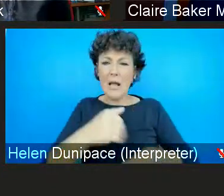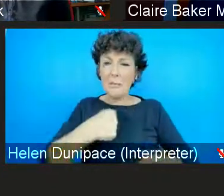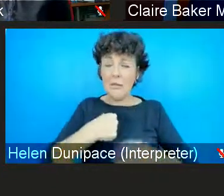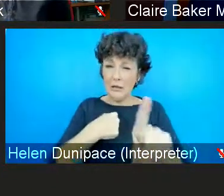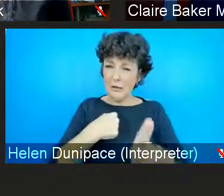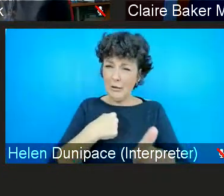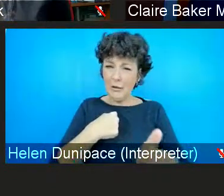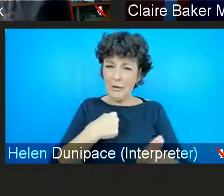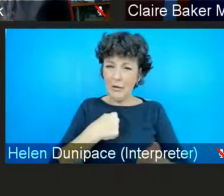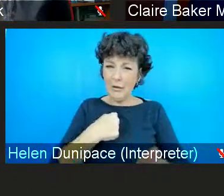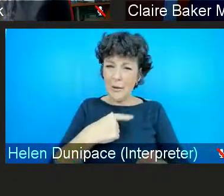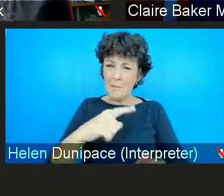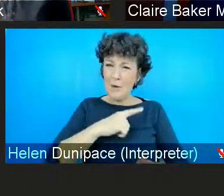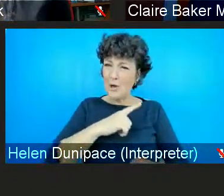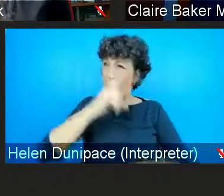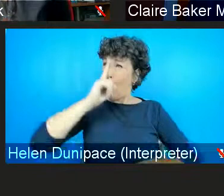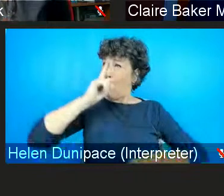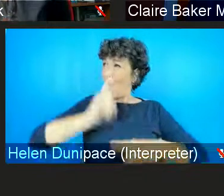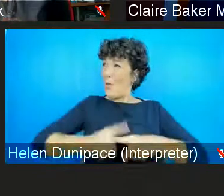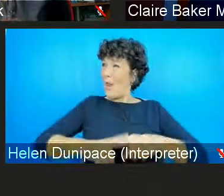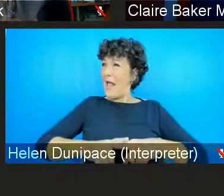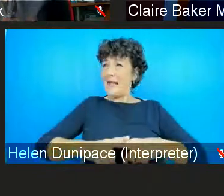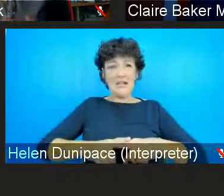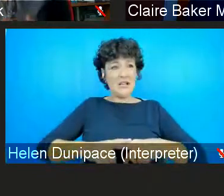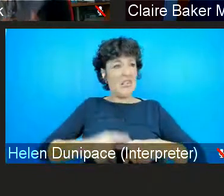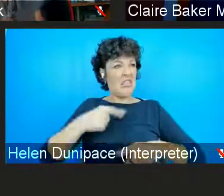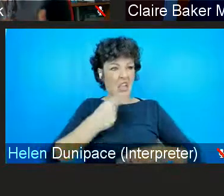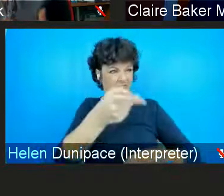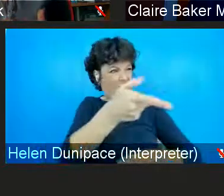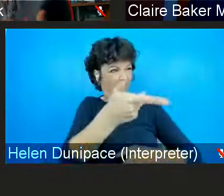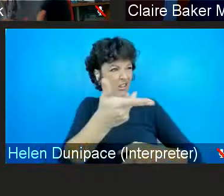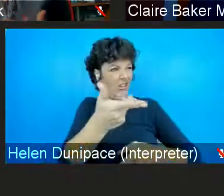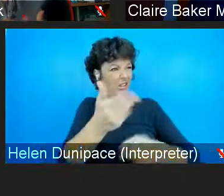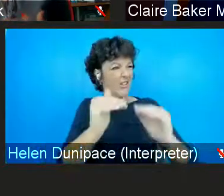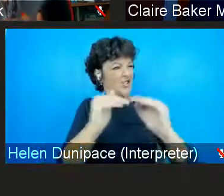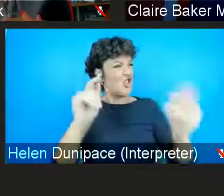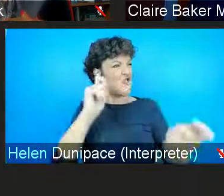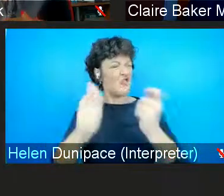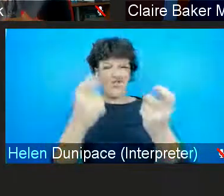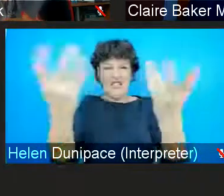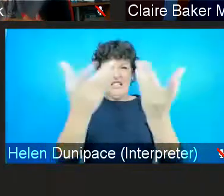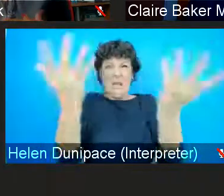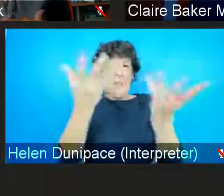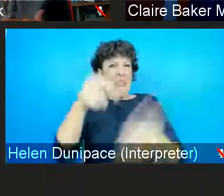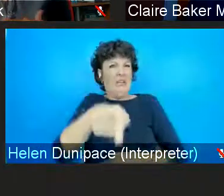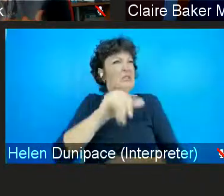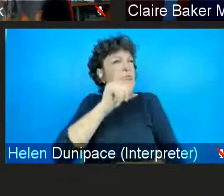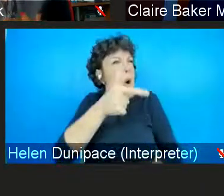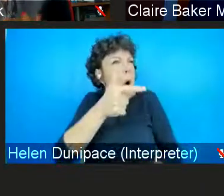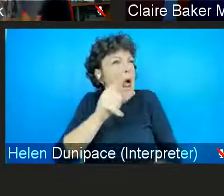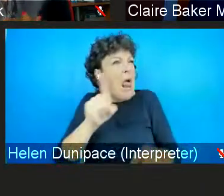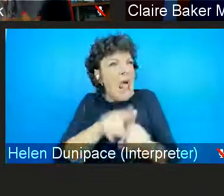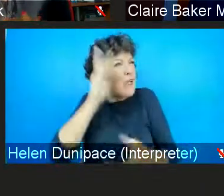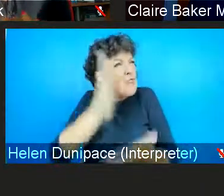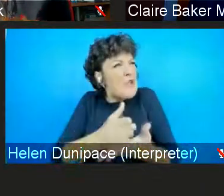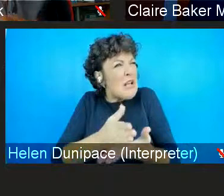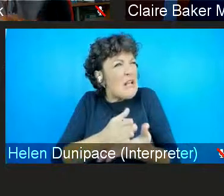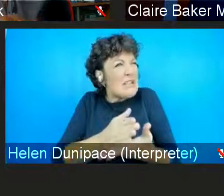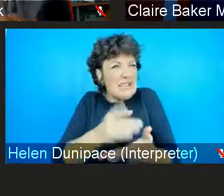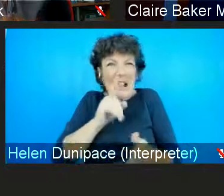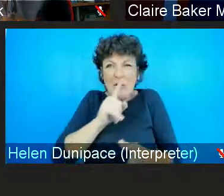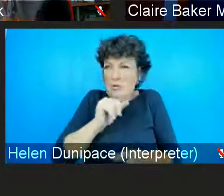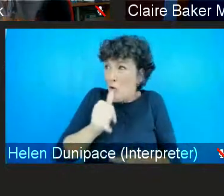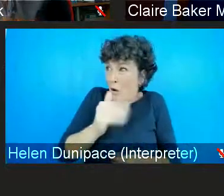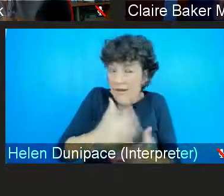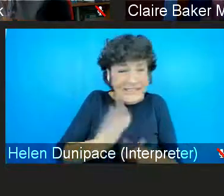very passive and as though the just transition is something that's cooked up, you know, in government offices in Edinburgh. And